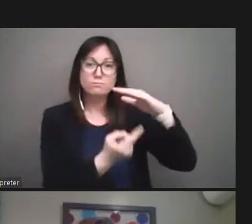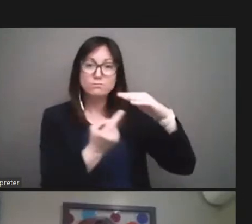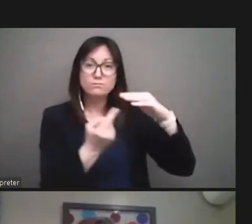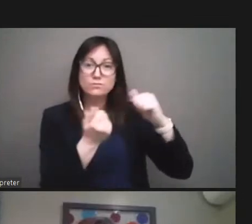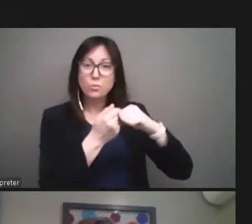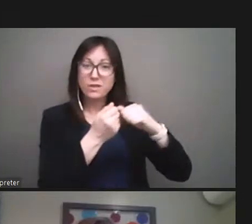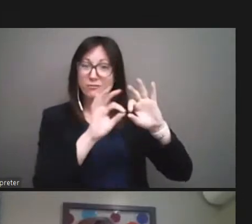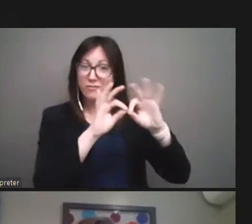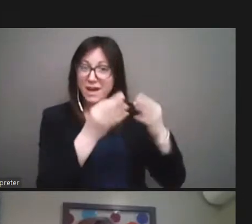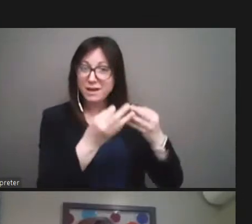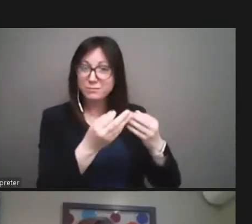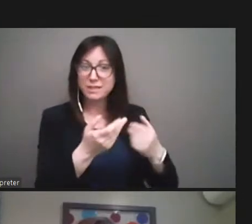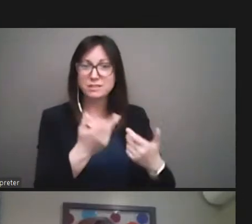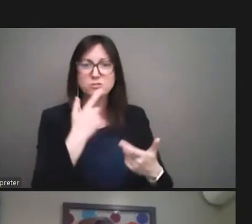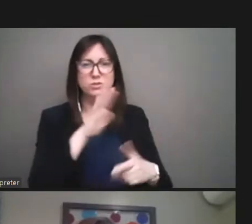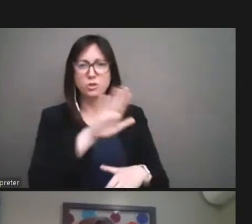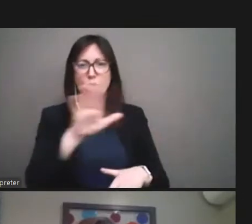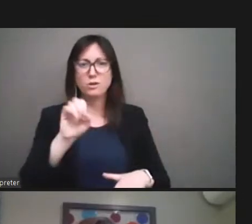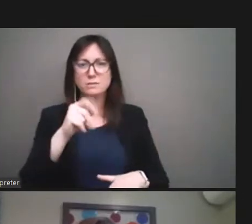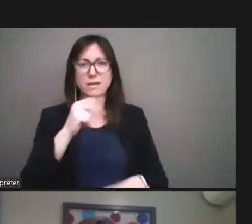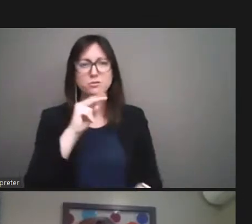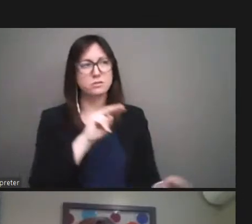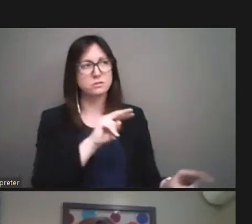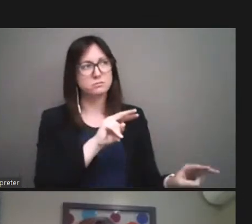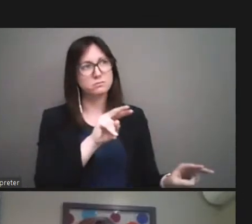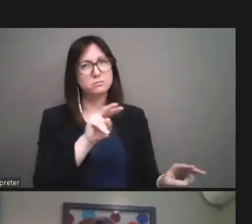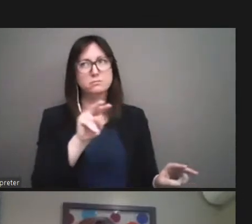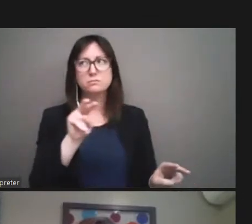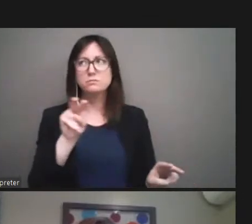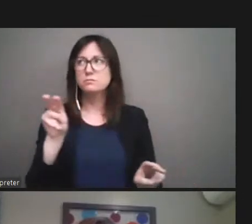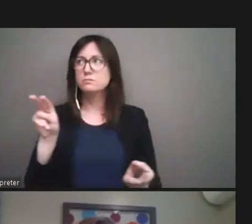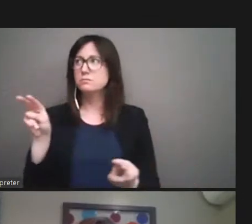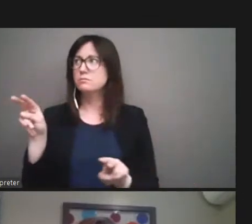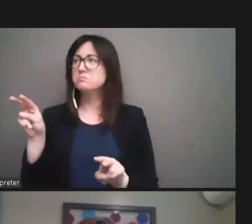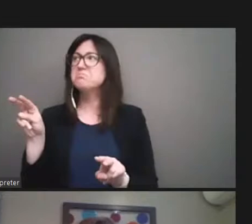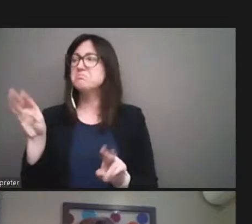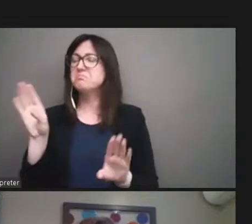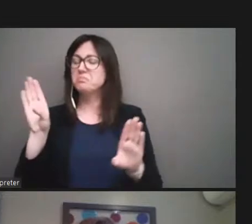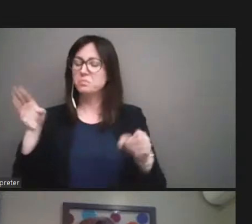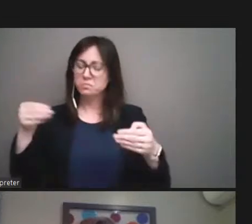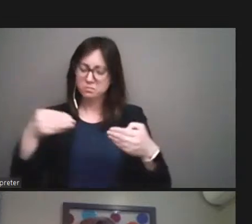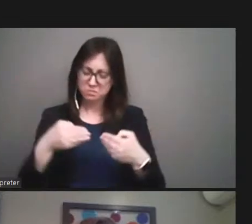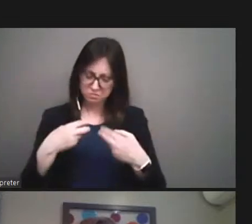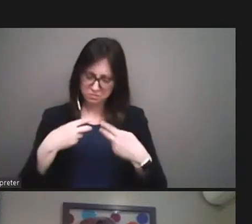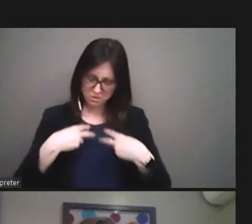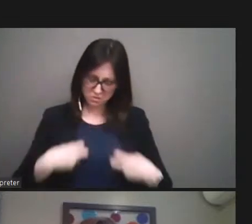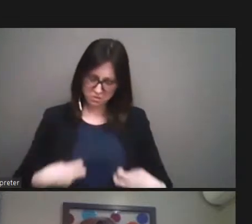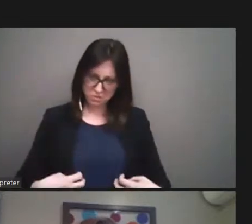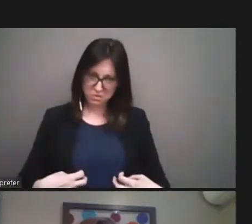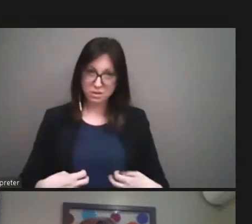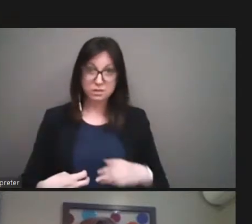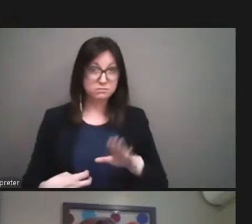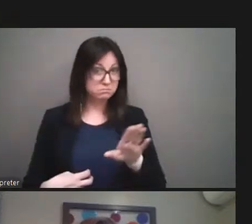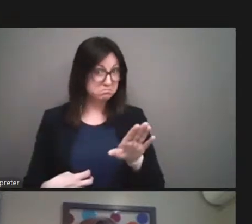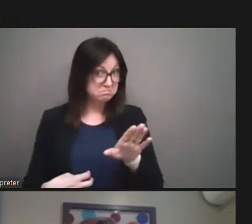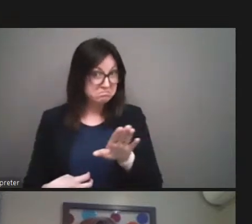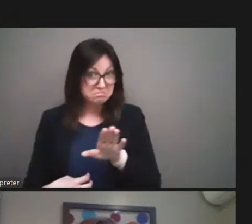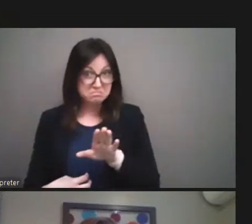and really kind of dive deep inwards. Because I don't know about a lot of people, but,